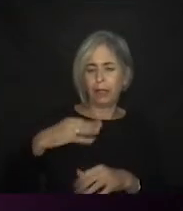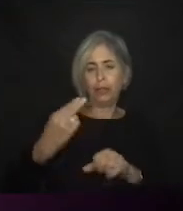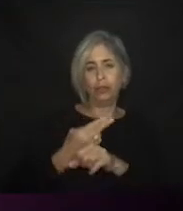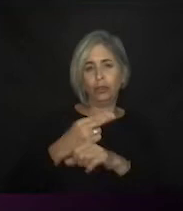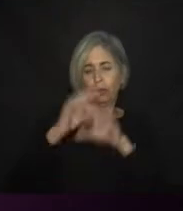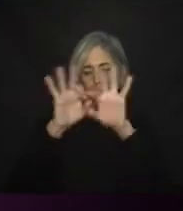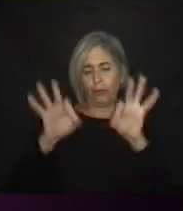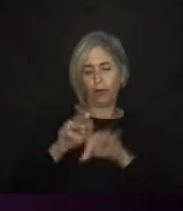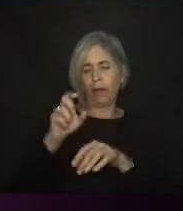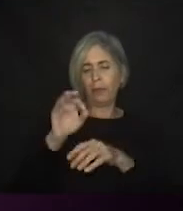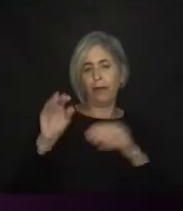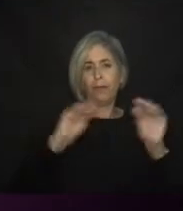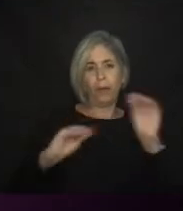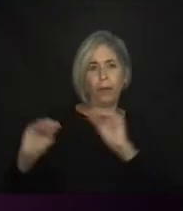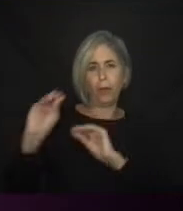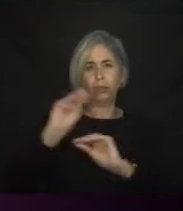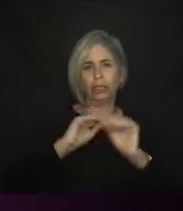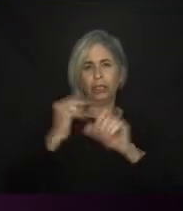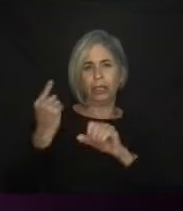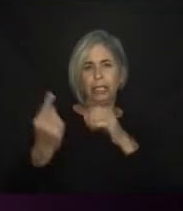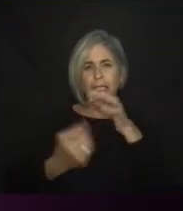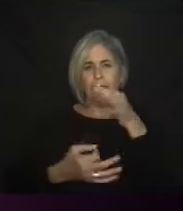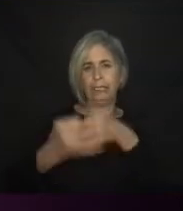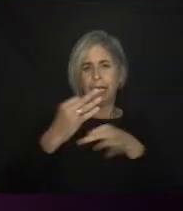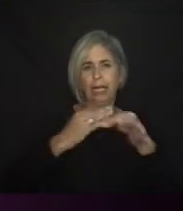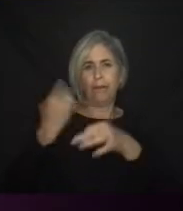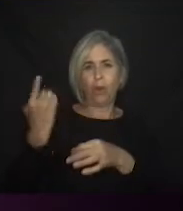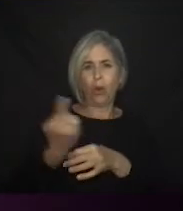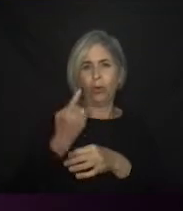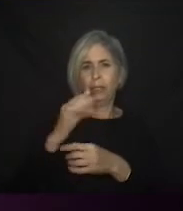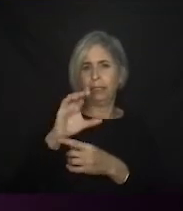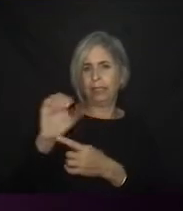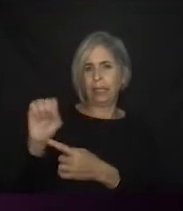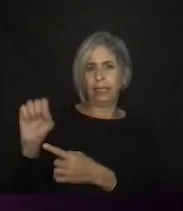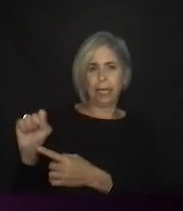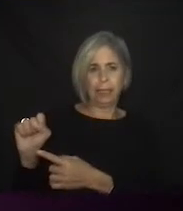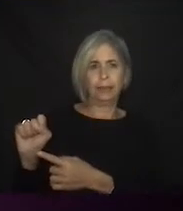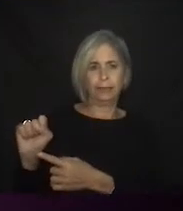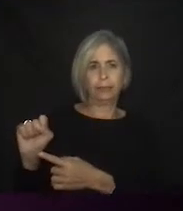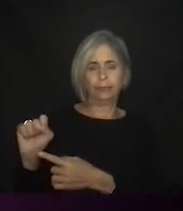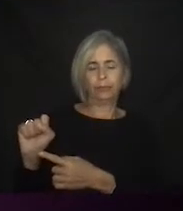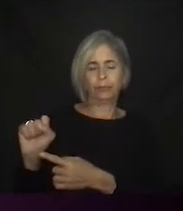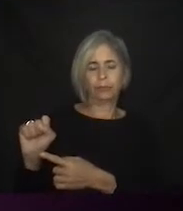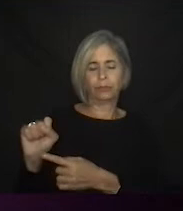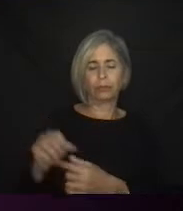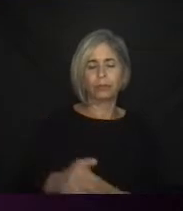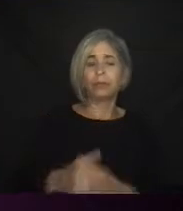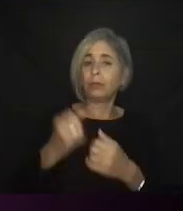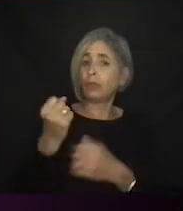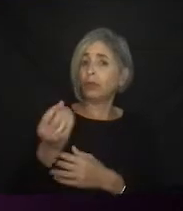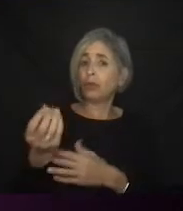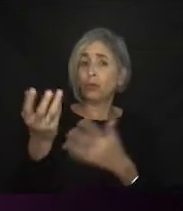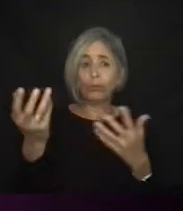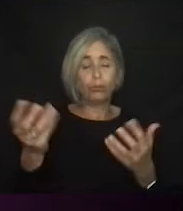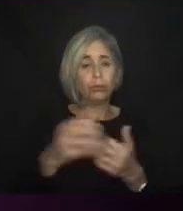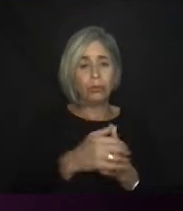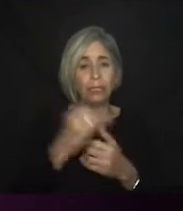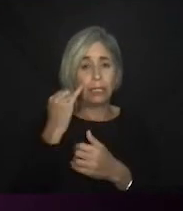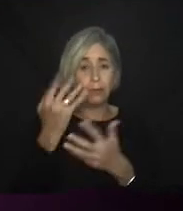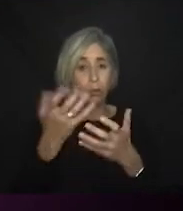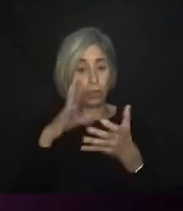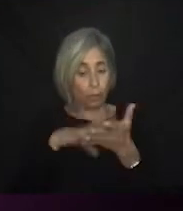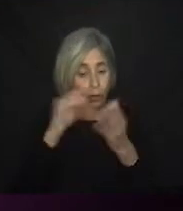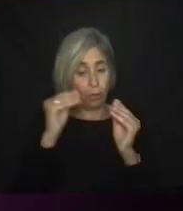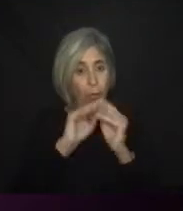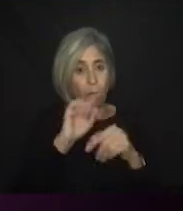using Framer Motion over just regular CSS or regular CSS. So if you want